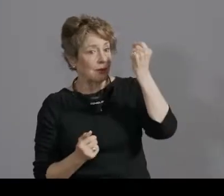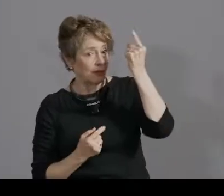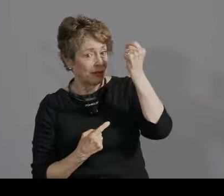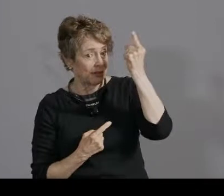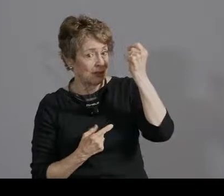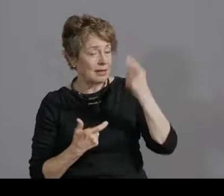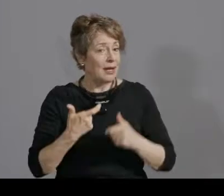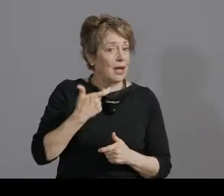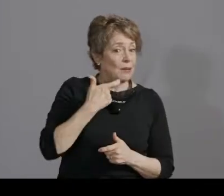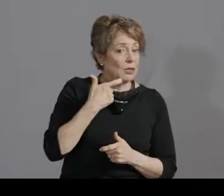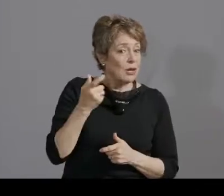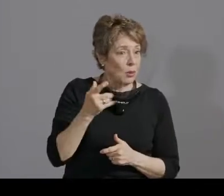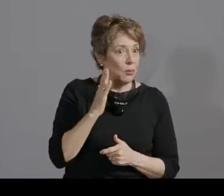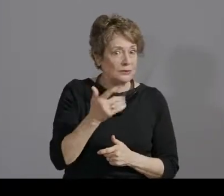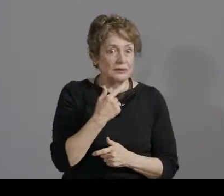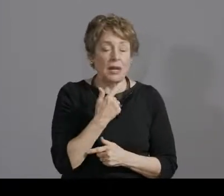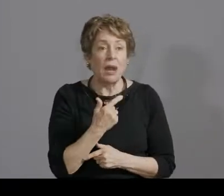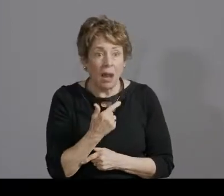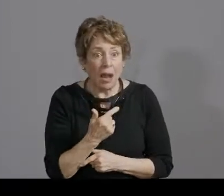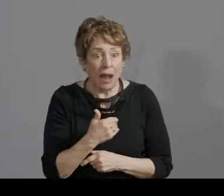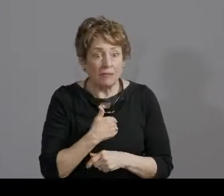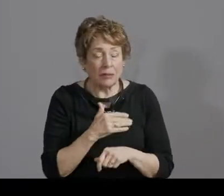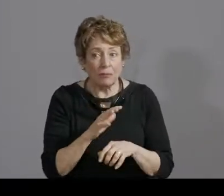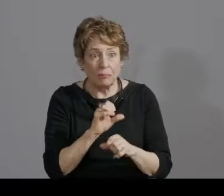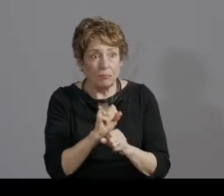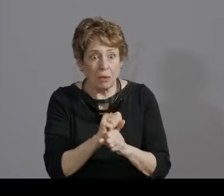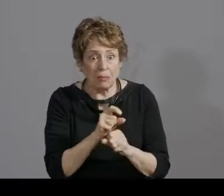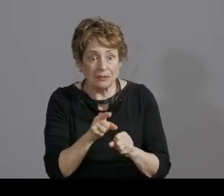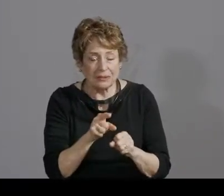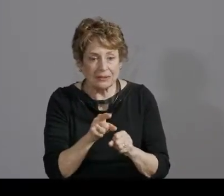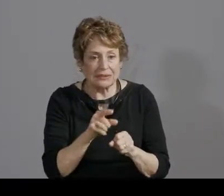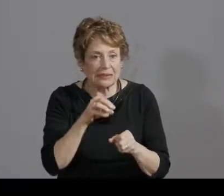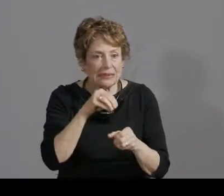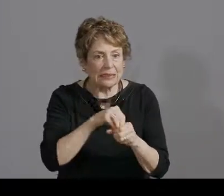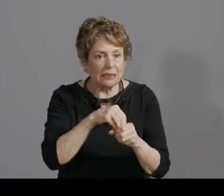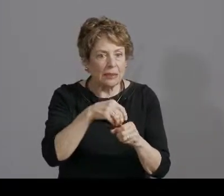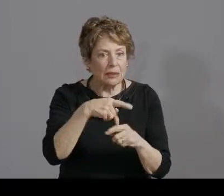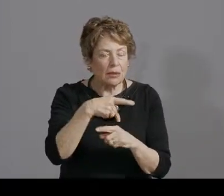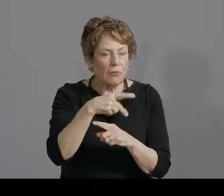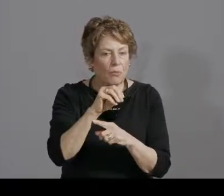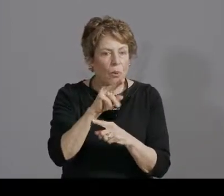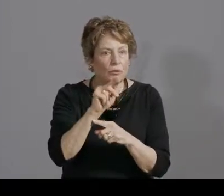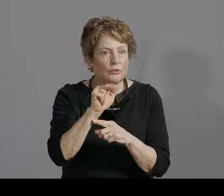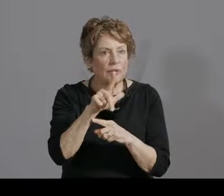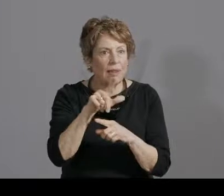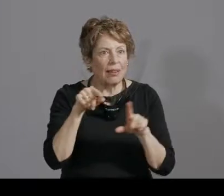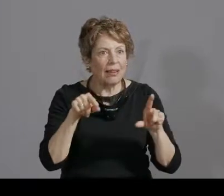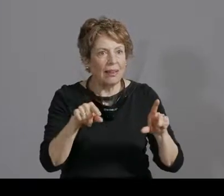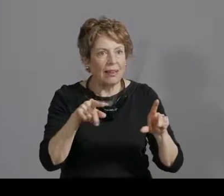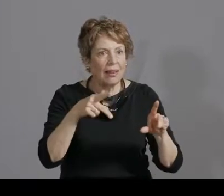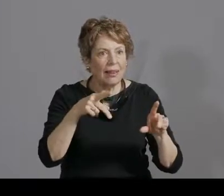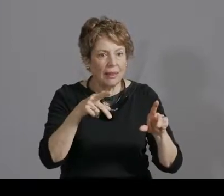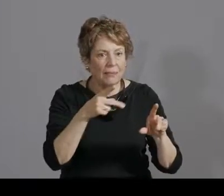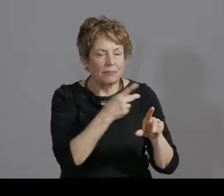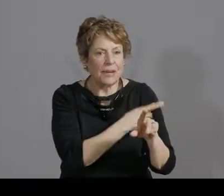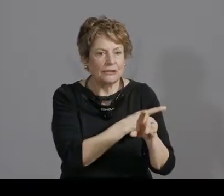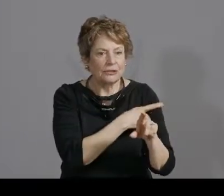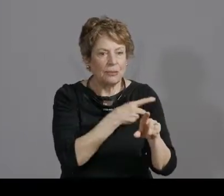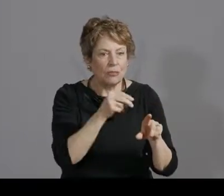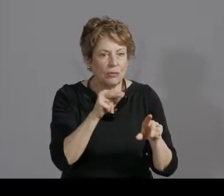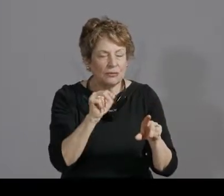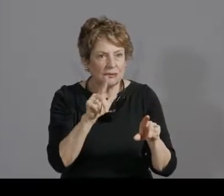with scheduling appointments in the patient portal, as well as searching and looking up previously scheduled